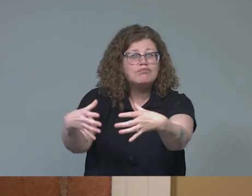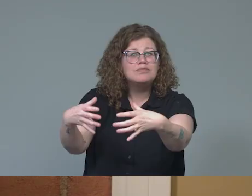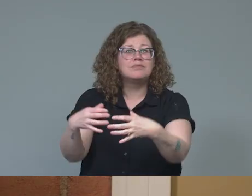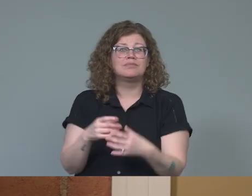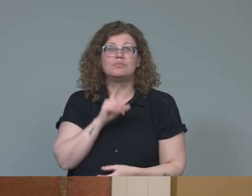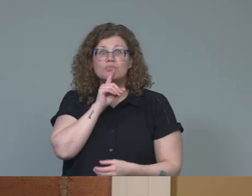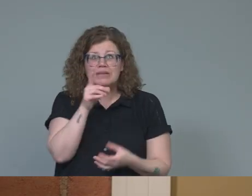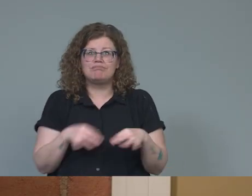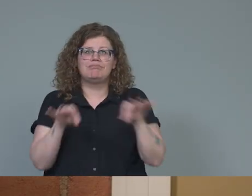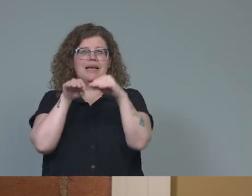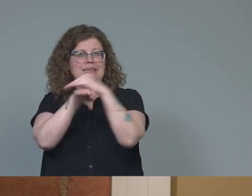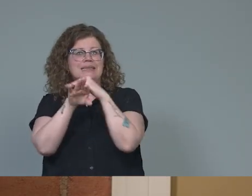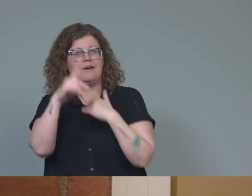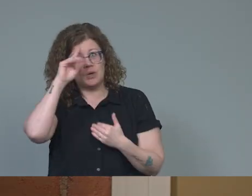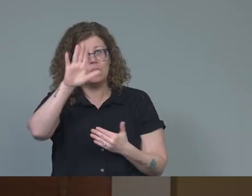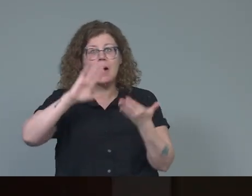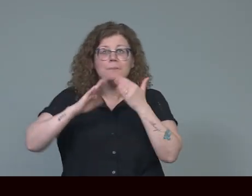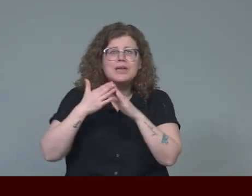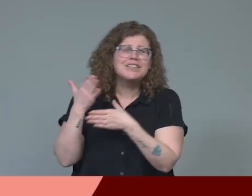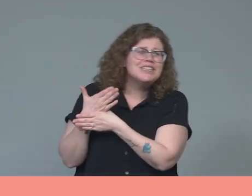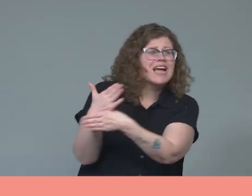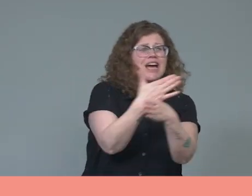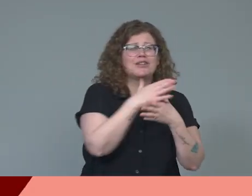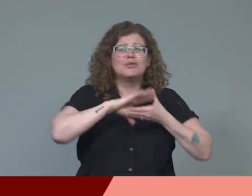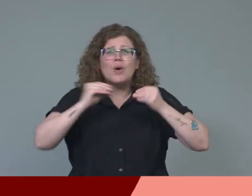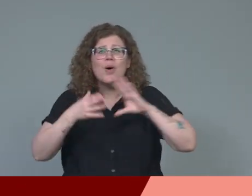newsletters. These are ways to get the word out.